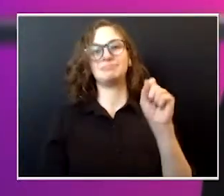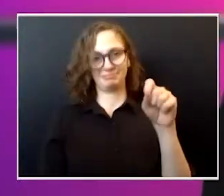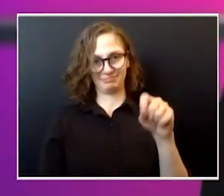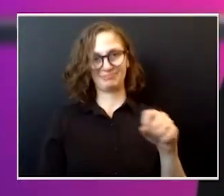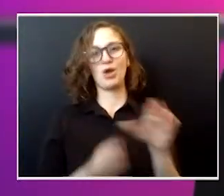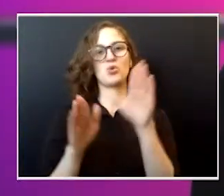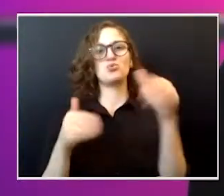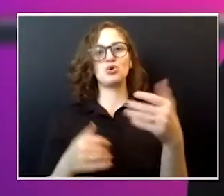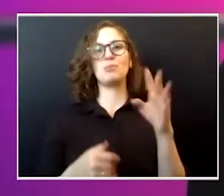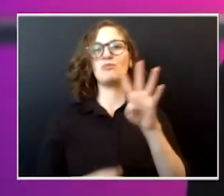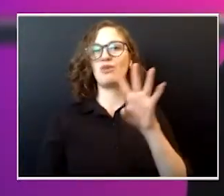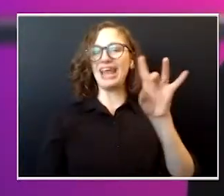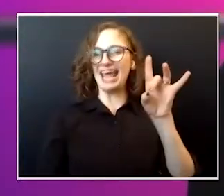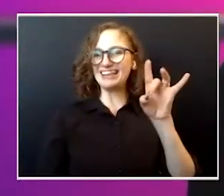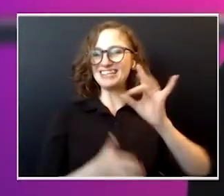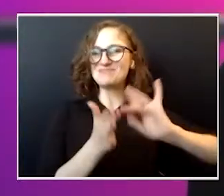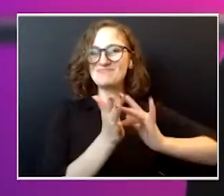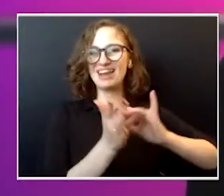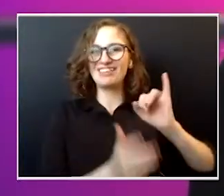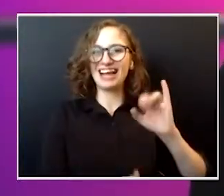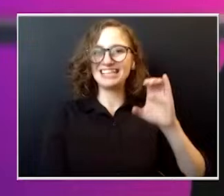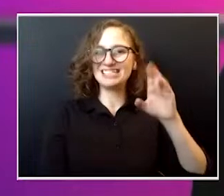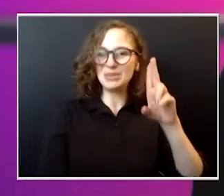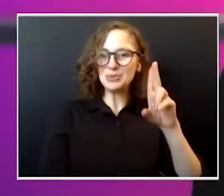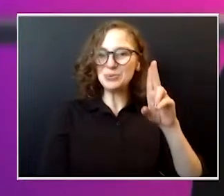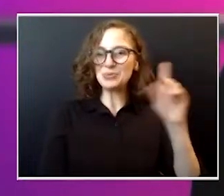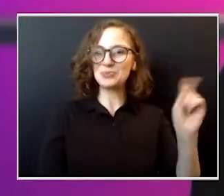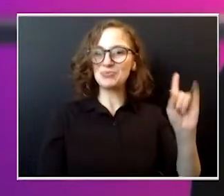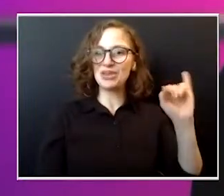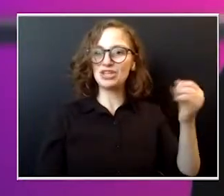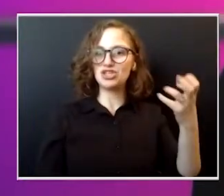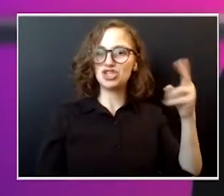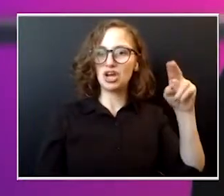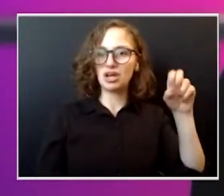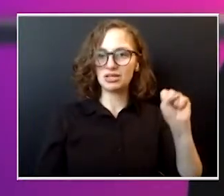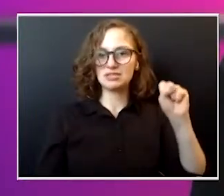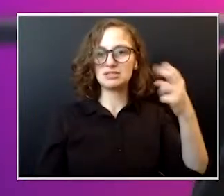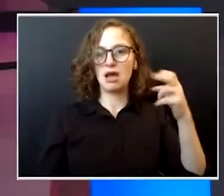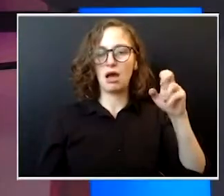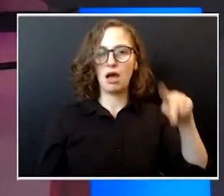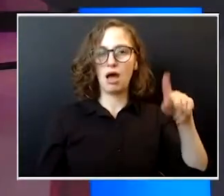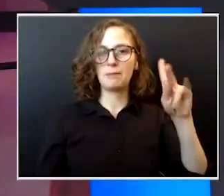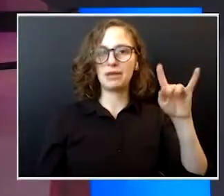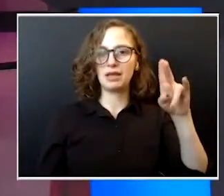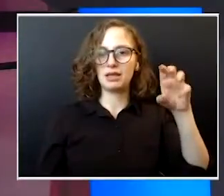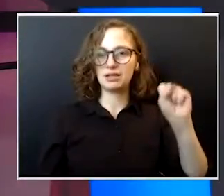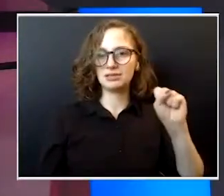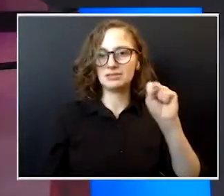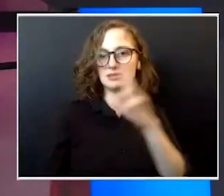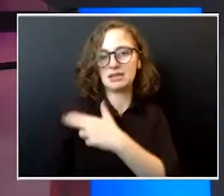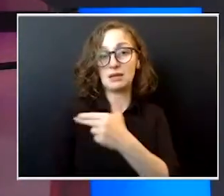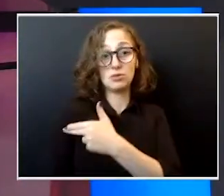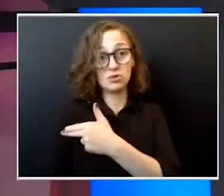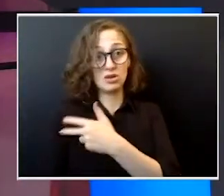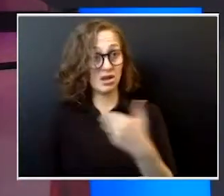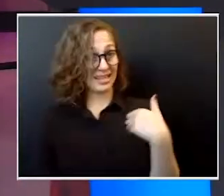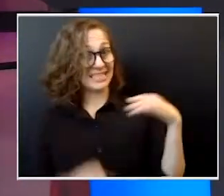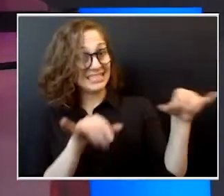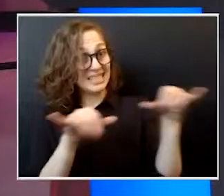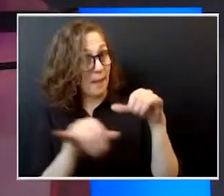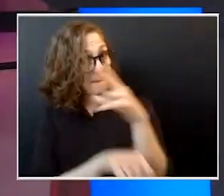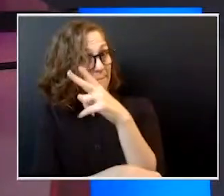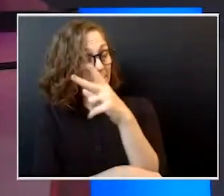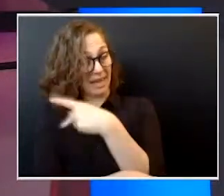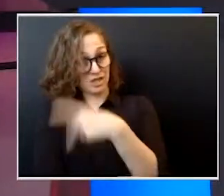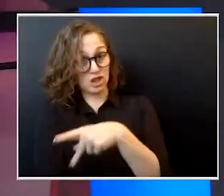ICU at Johns Hopkins Hospital. Yeah. Were you working on the same patient? We were working on the same patient, yes.